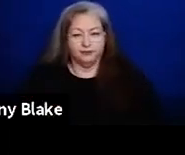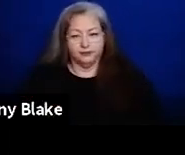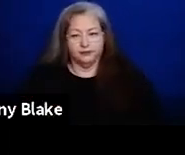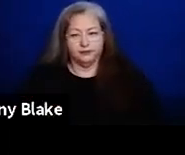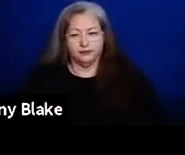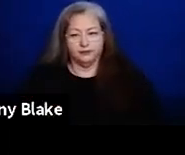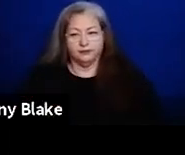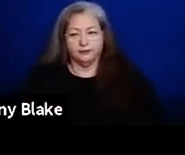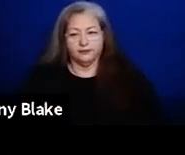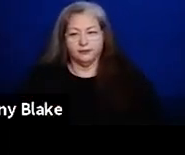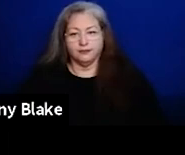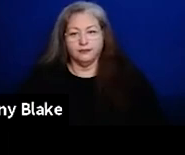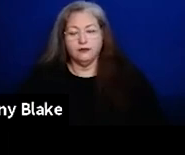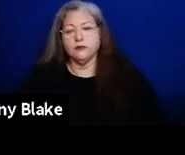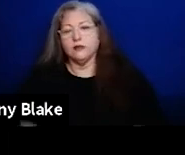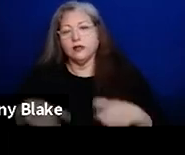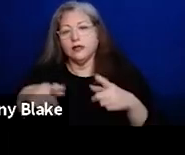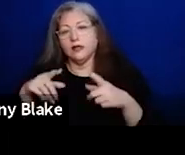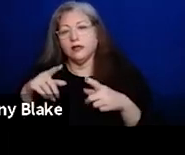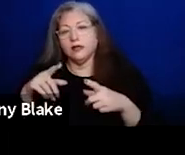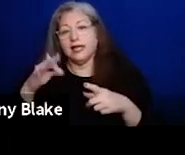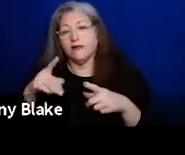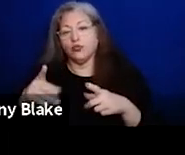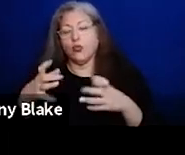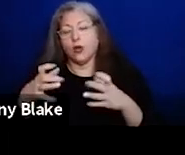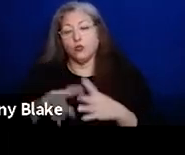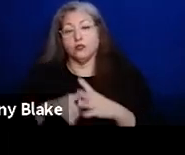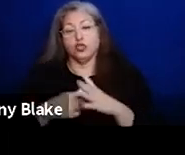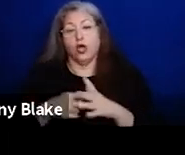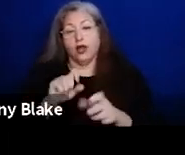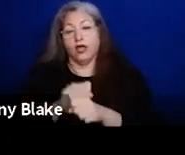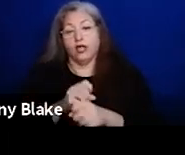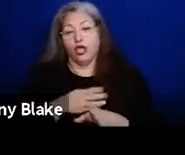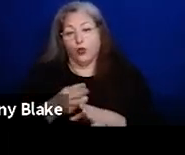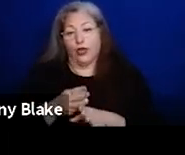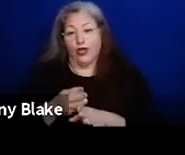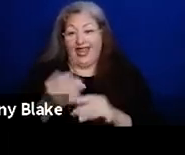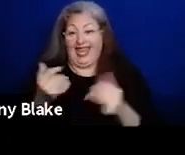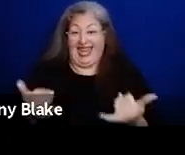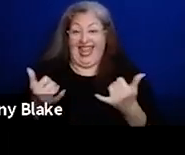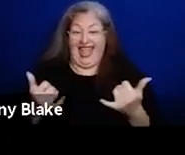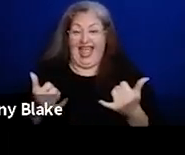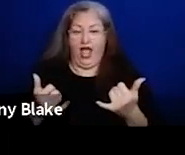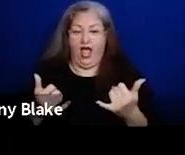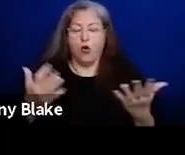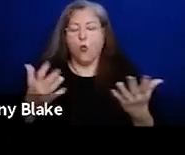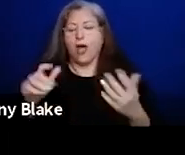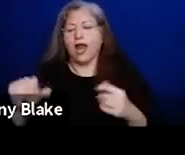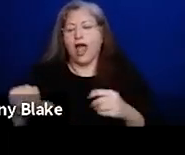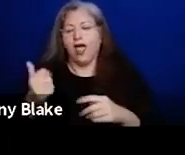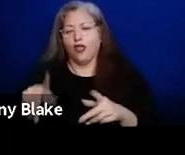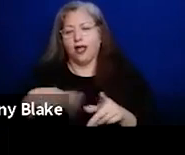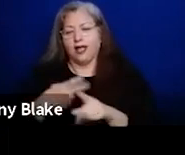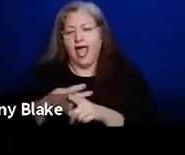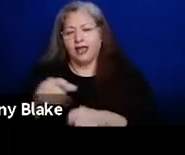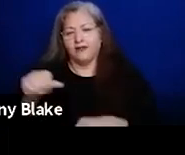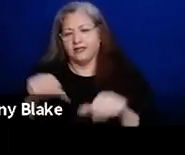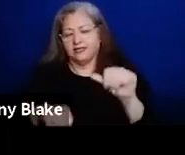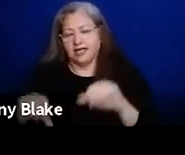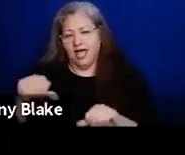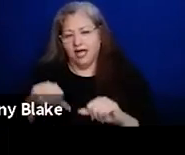If you were to start a career now, what other discipline of